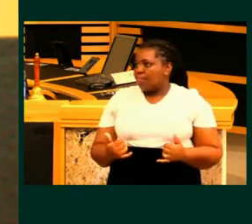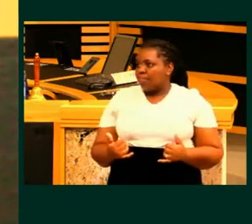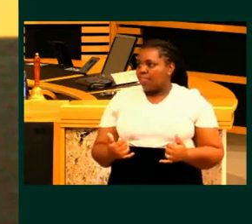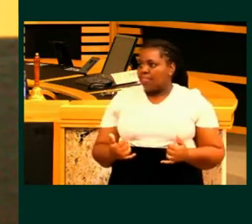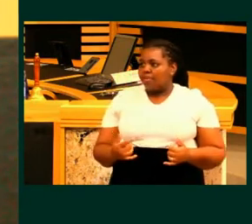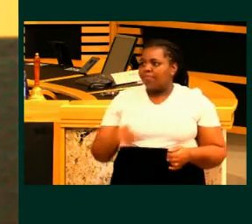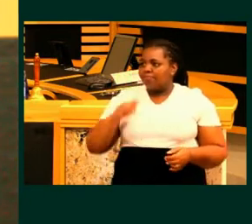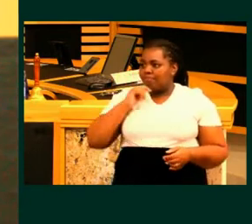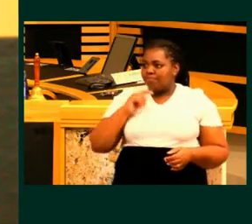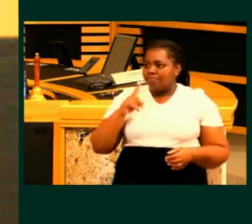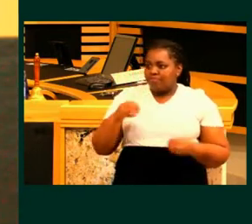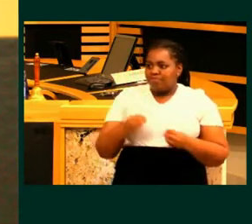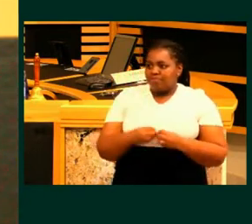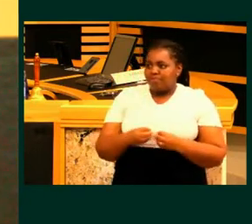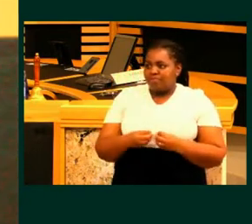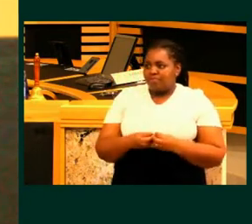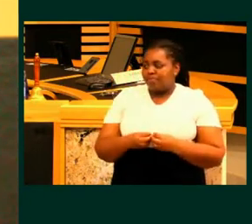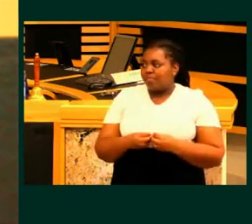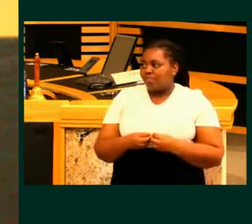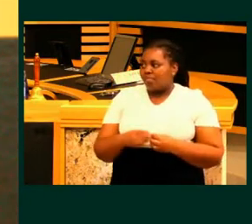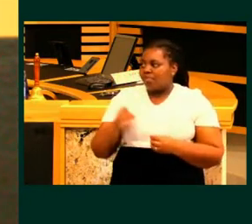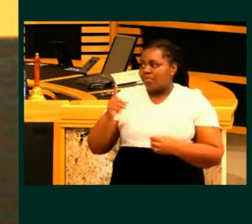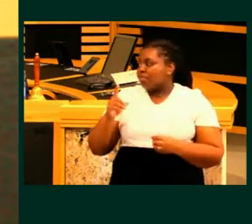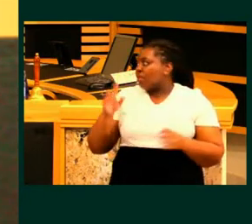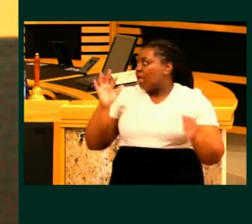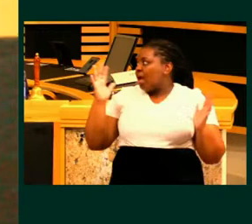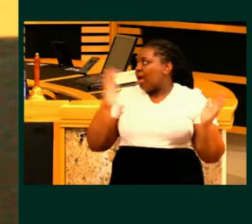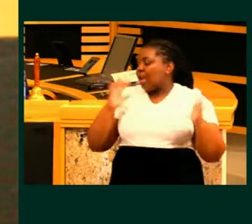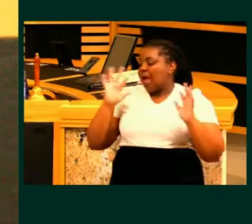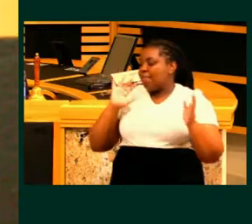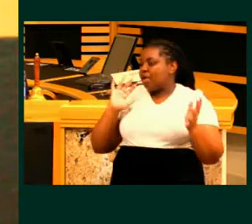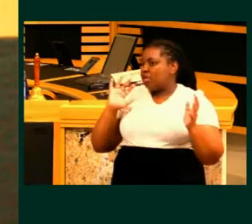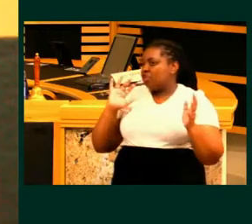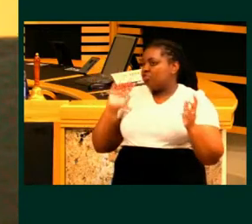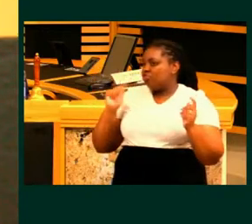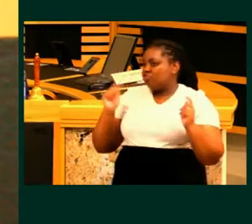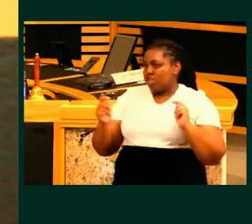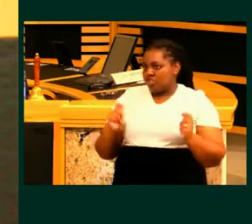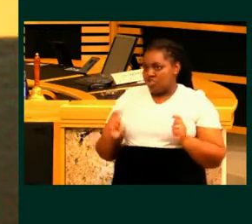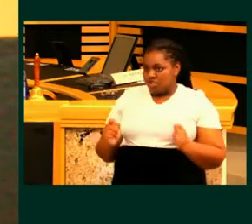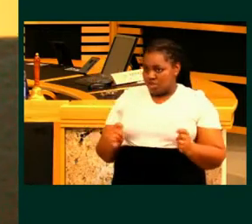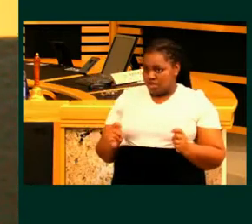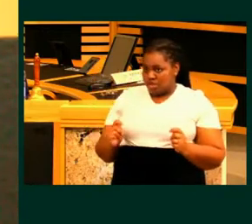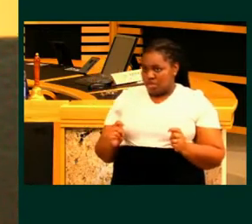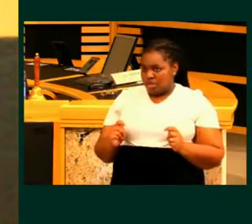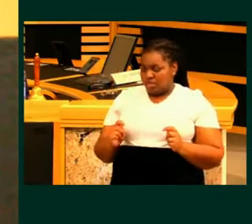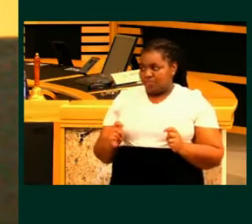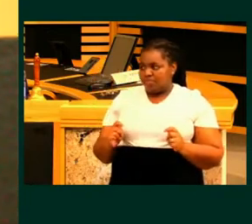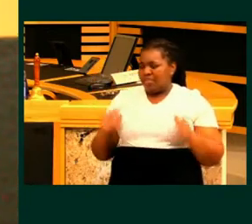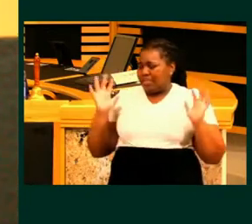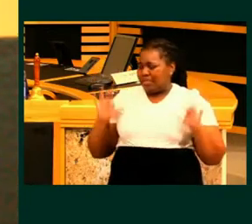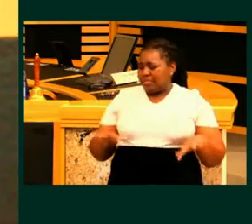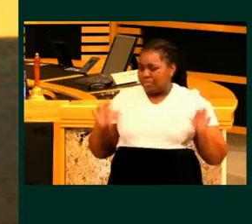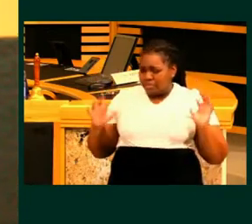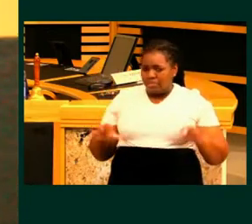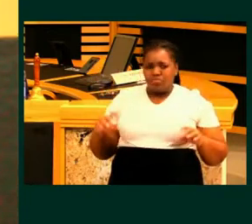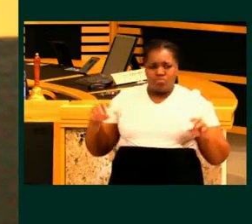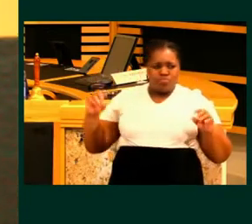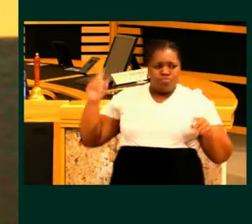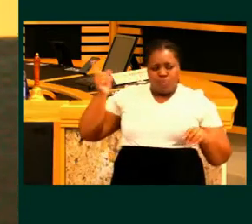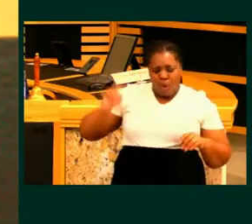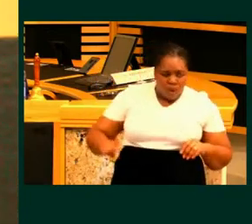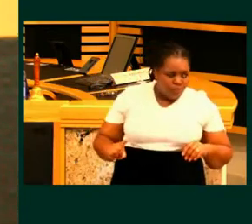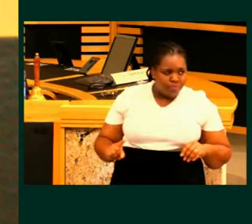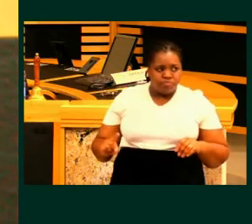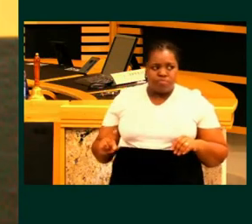further compounded by climate changes and Global warmings heavy rains storms wind forest